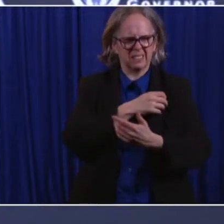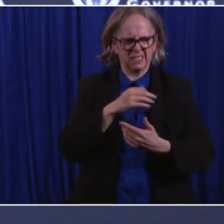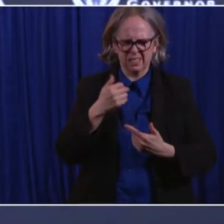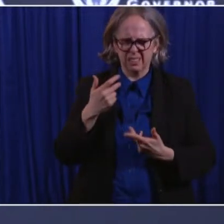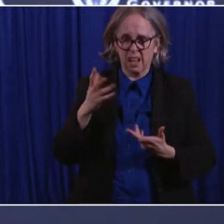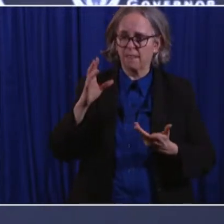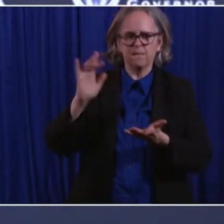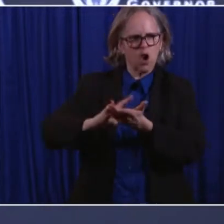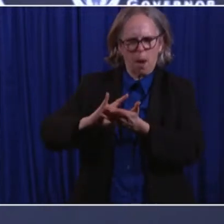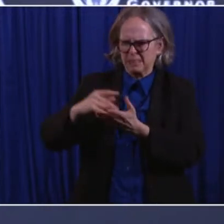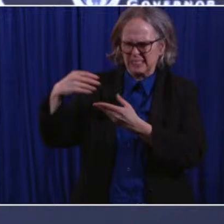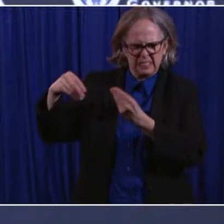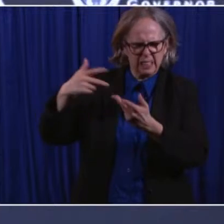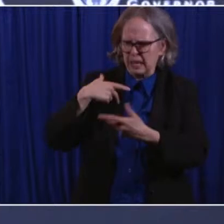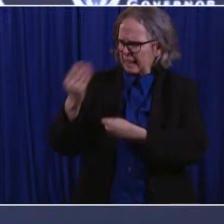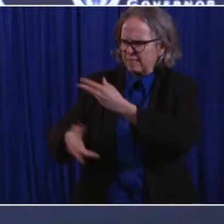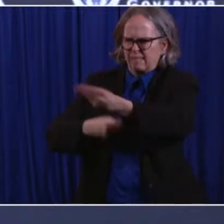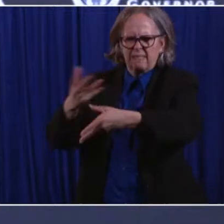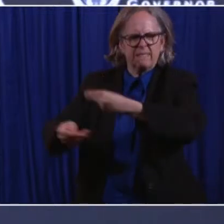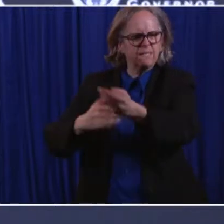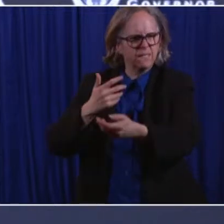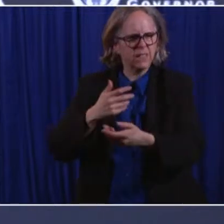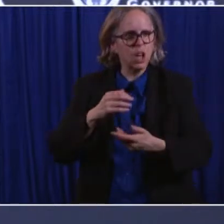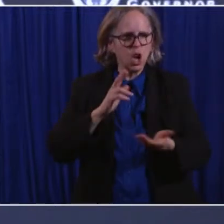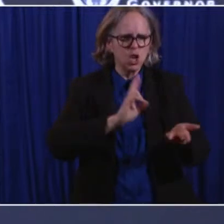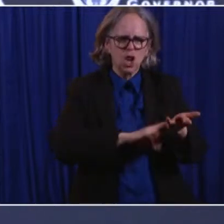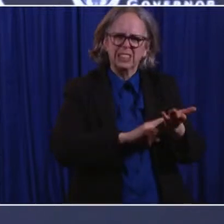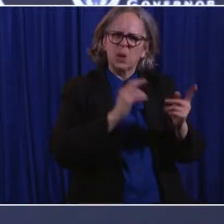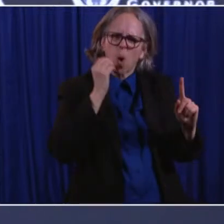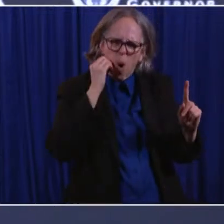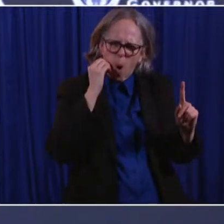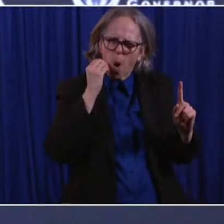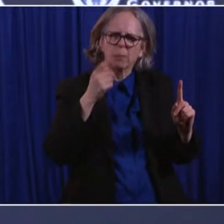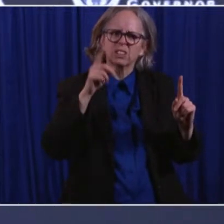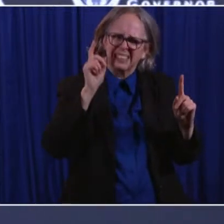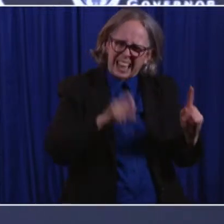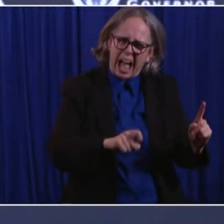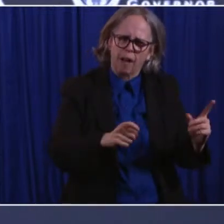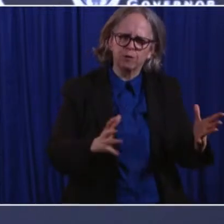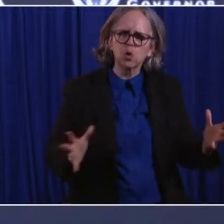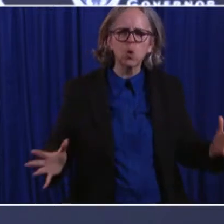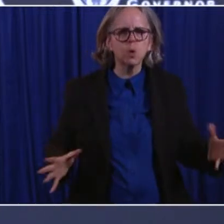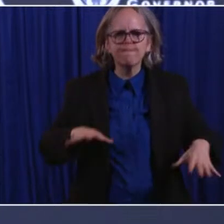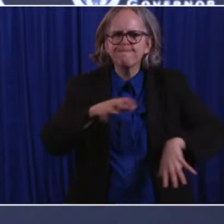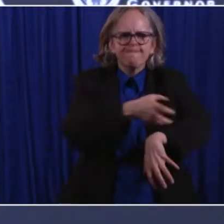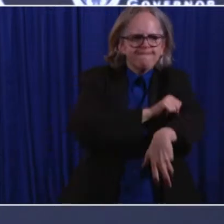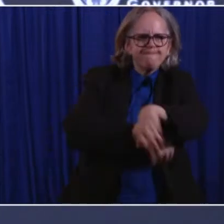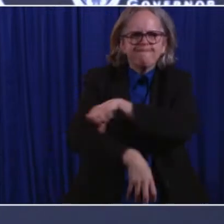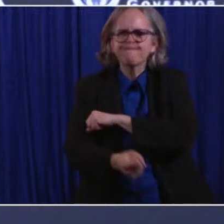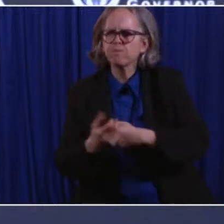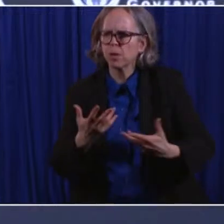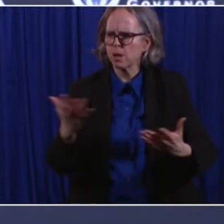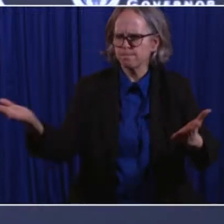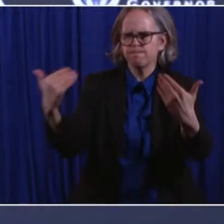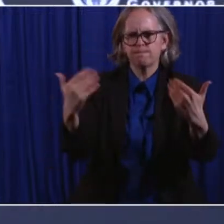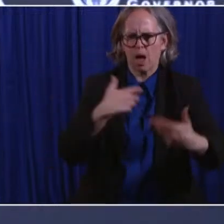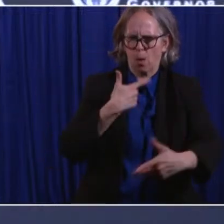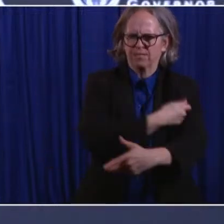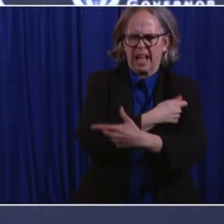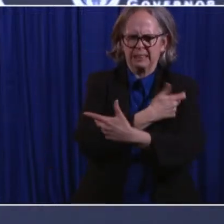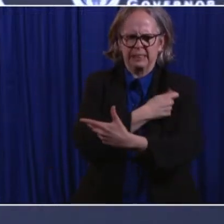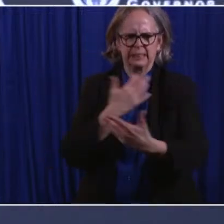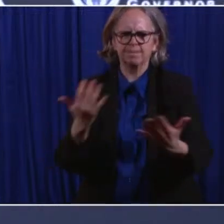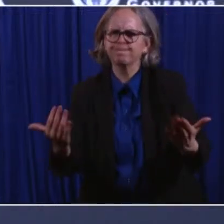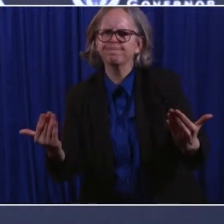to continue to push to see if their employees, give their employees another chance to be vaccinated. The first time through, we only